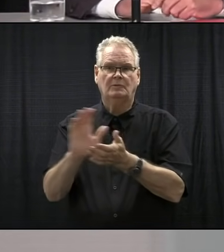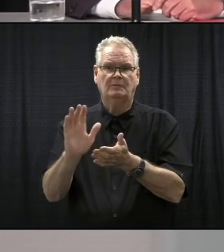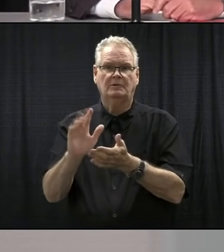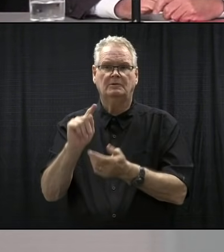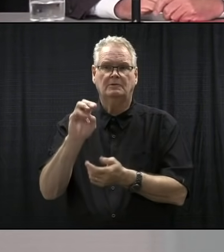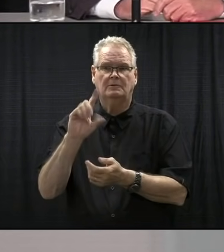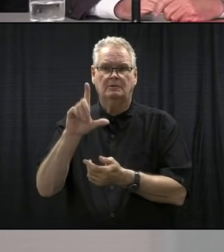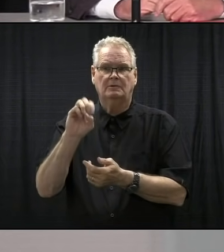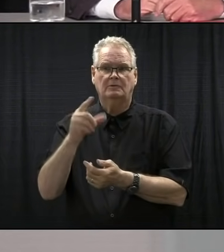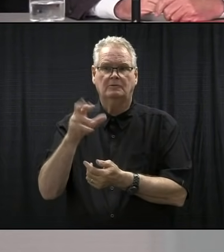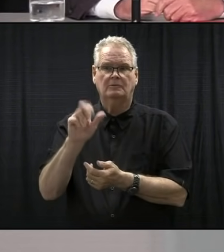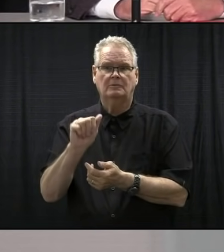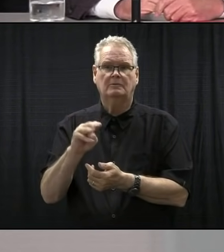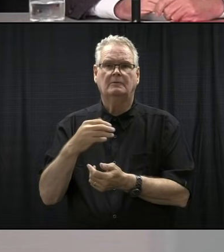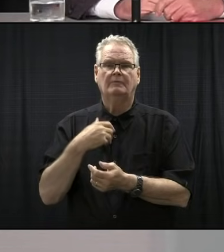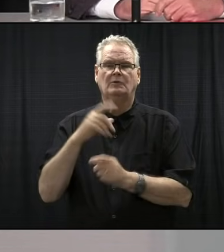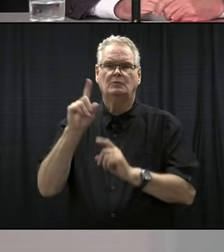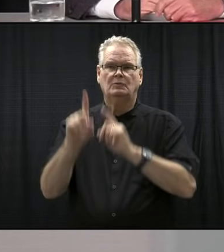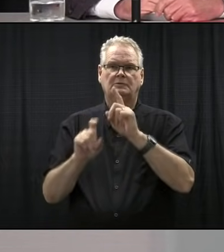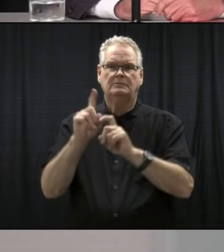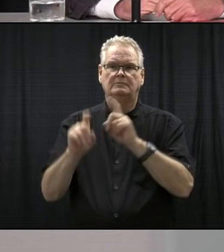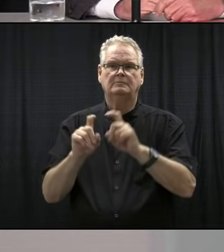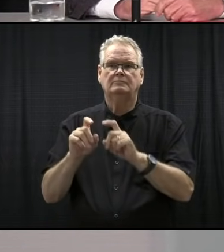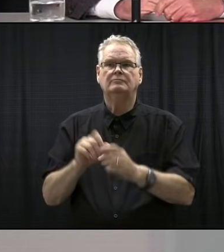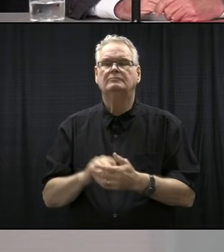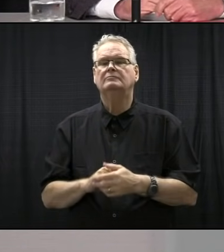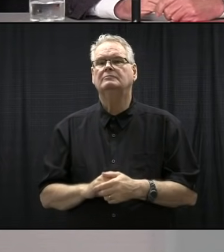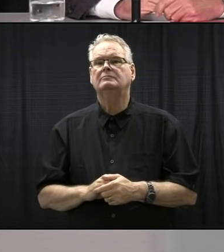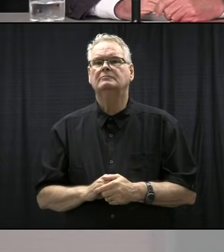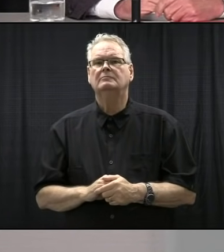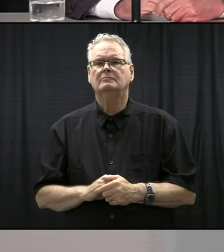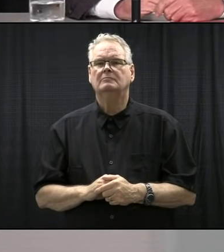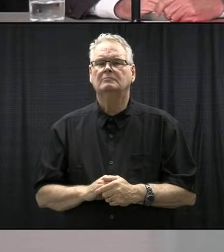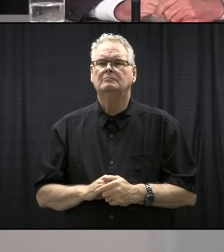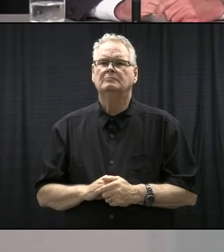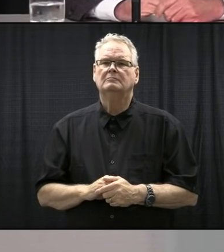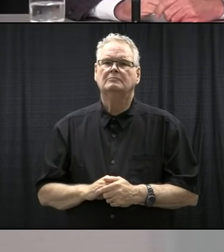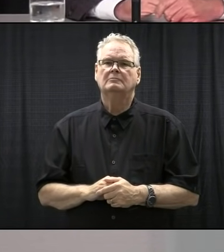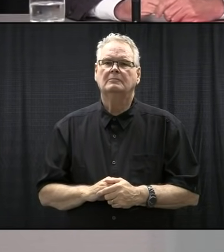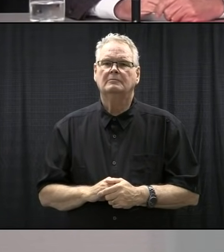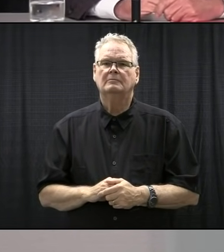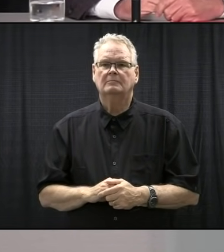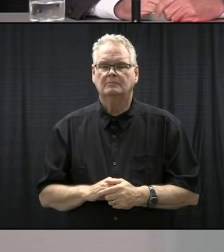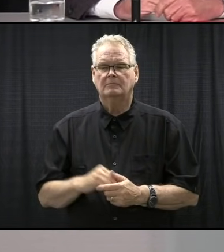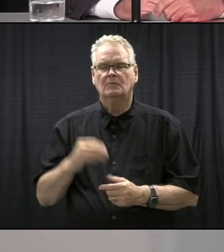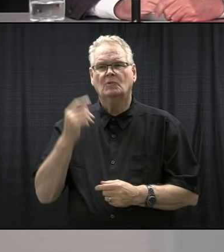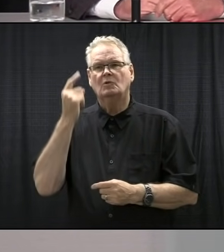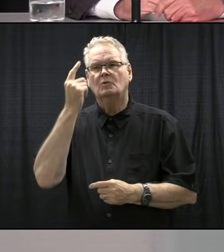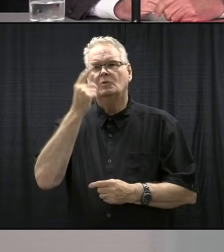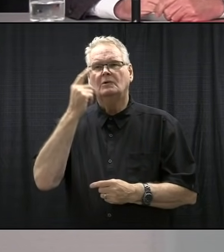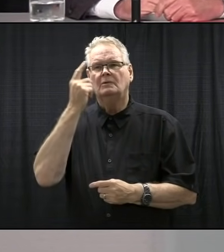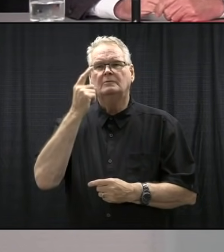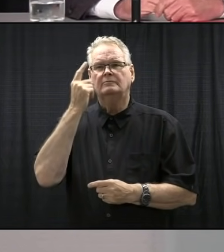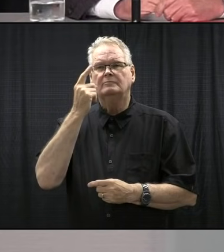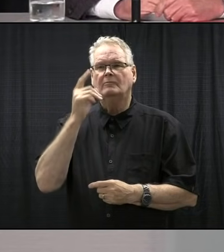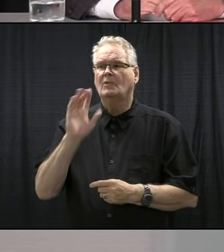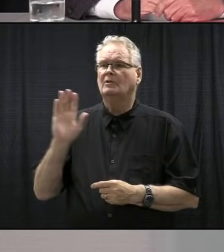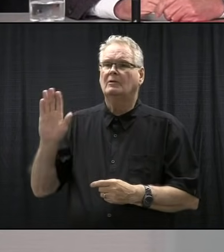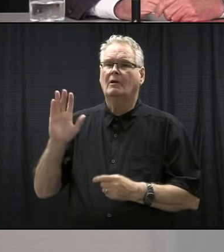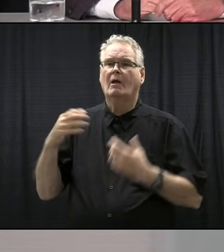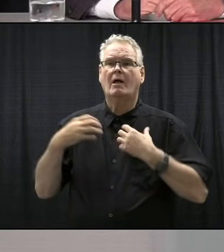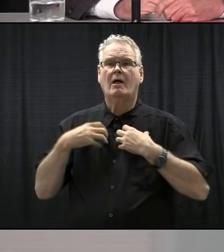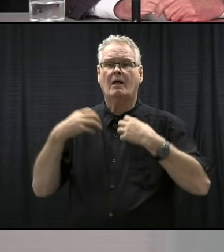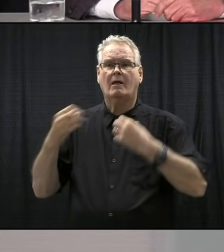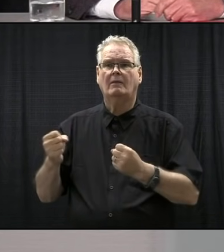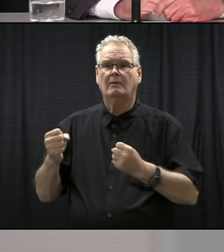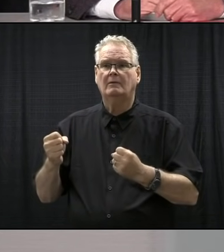whether public health is on track as I was told last week, to